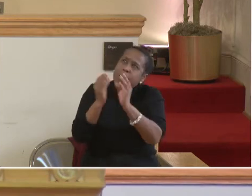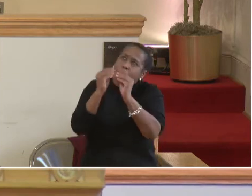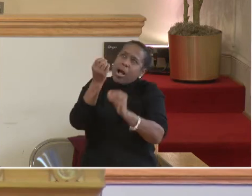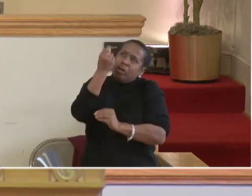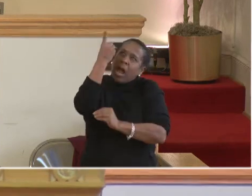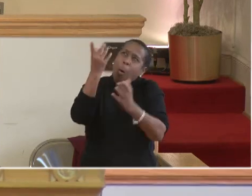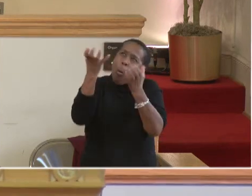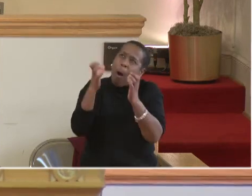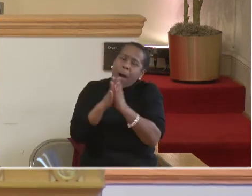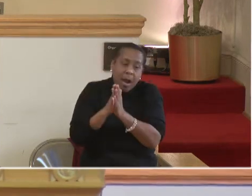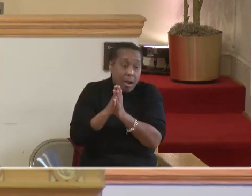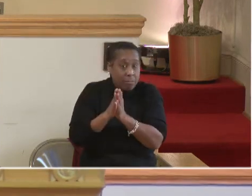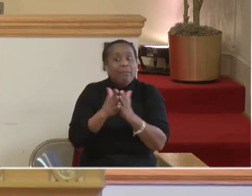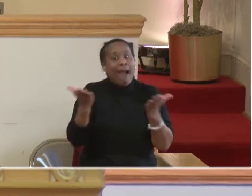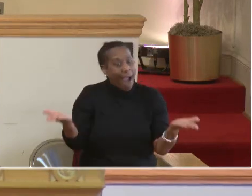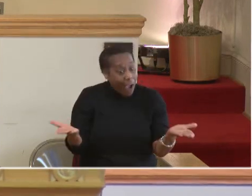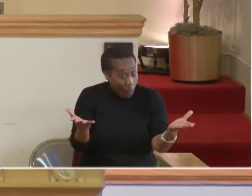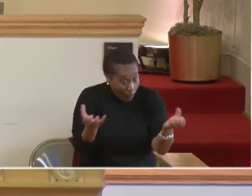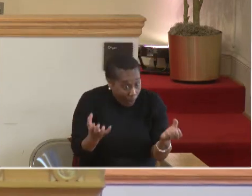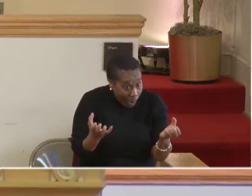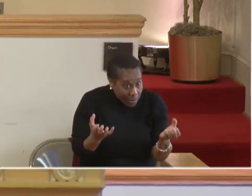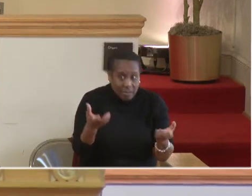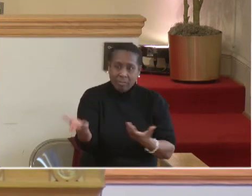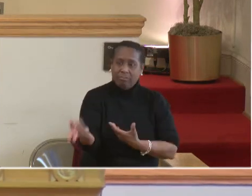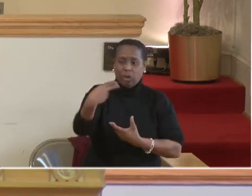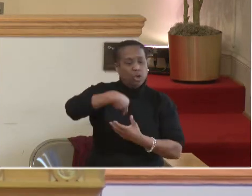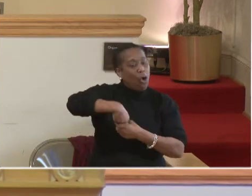then we invite you to join